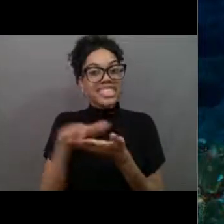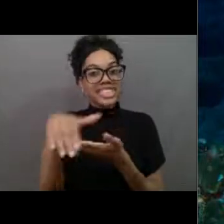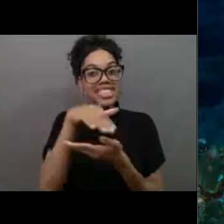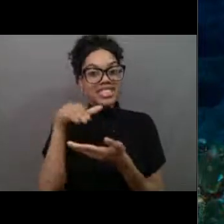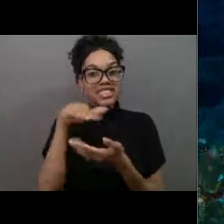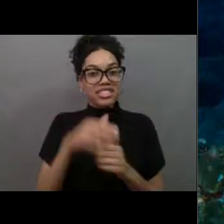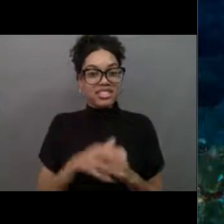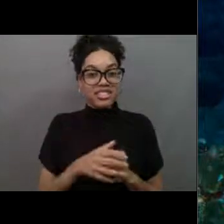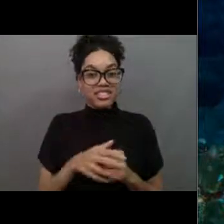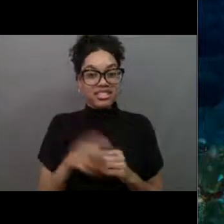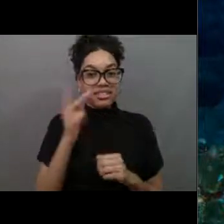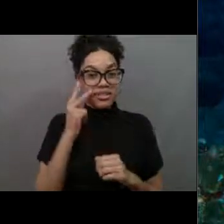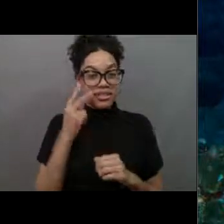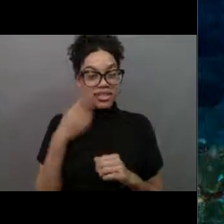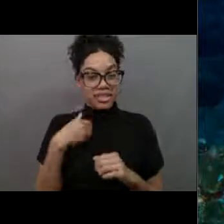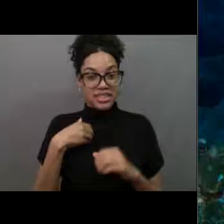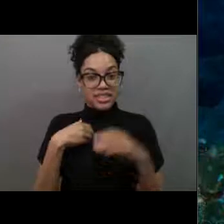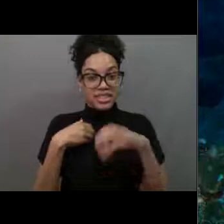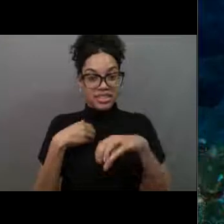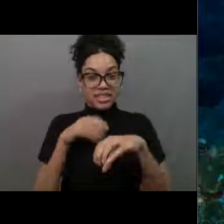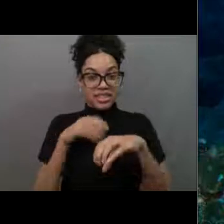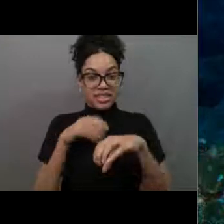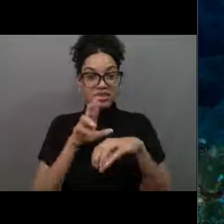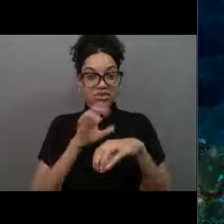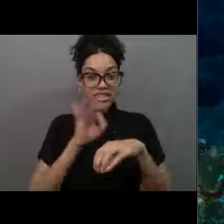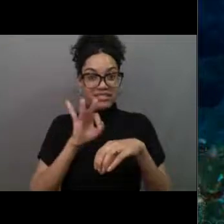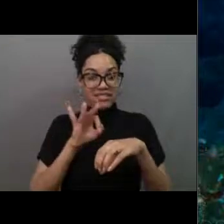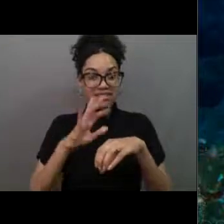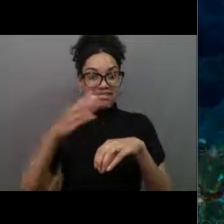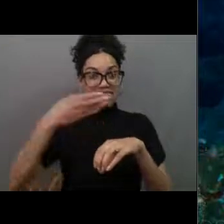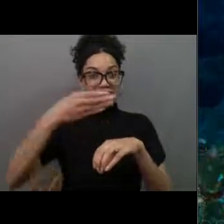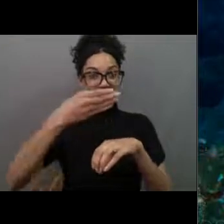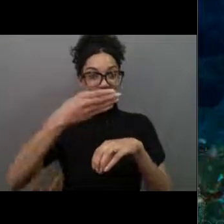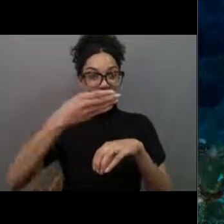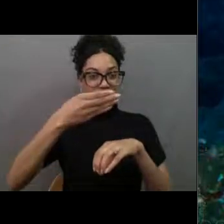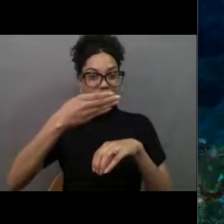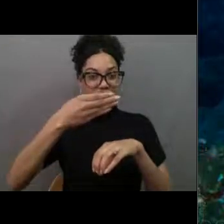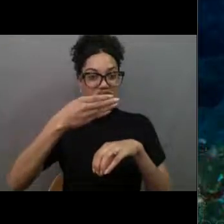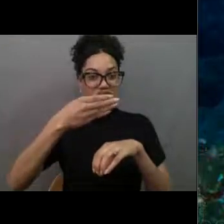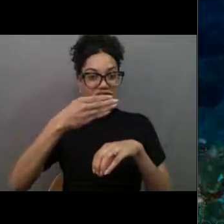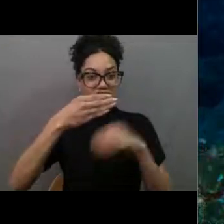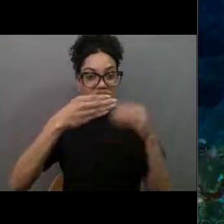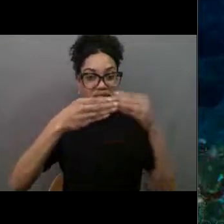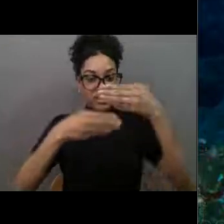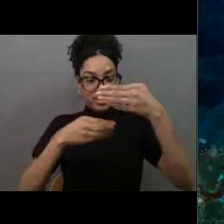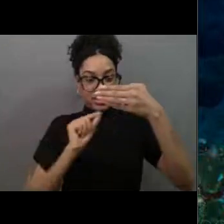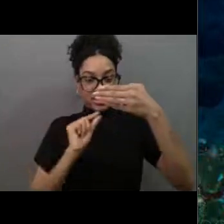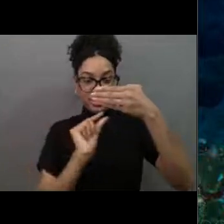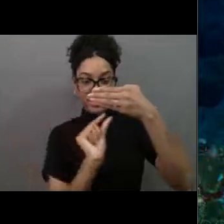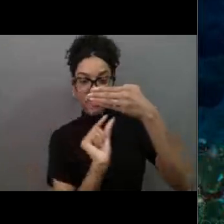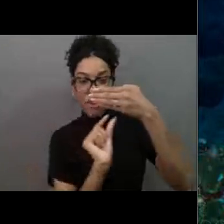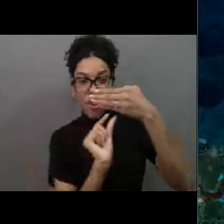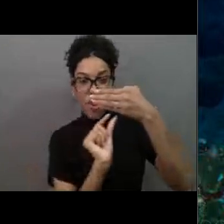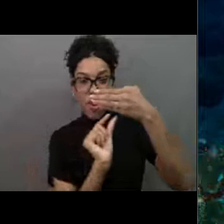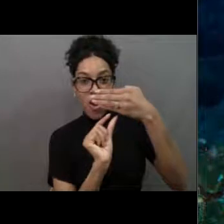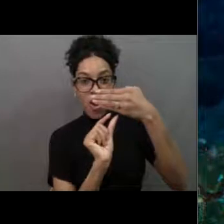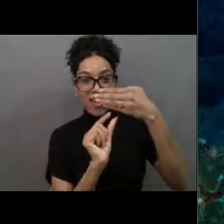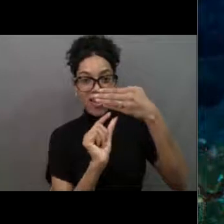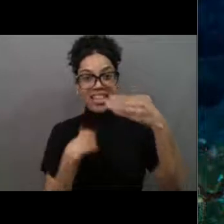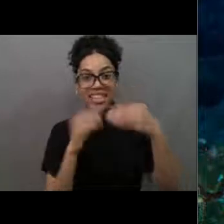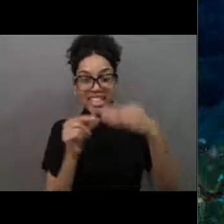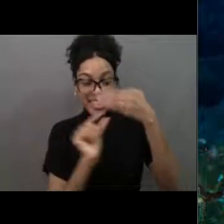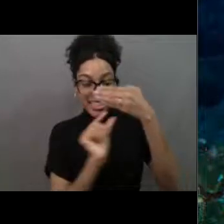perfectly still, hovering just above the reef, and this tiny little purple and yellow fish, Spanish hogfish, is a cleaning fish. It's actually picking